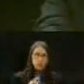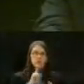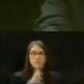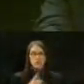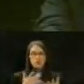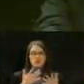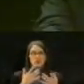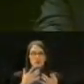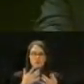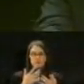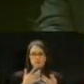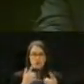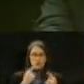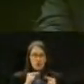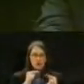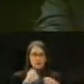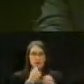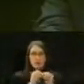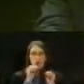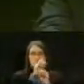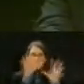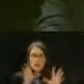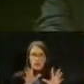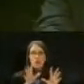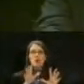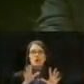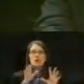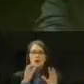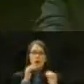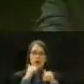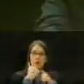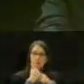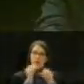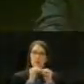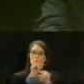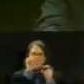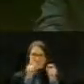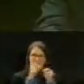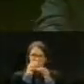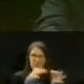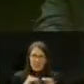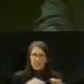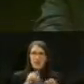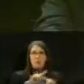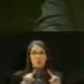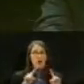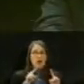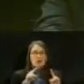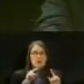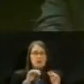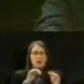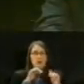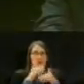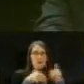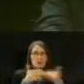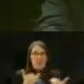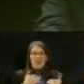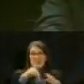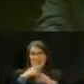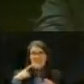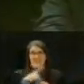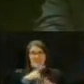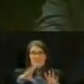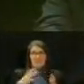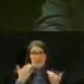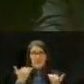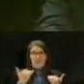will. But as far as where we are in that process, I don't know. It's in the legislature's hands now, and they'll have to determine how they want to proceed with this committee and how they want